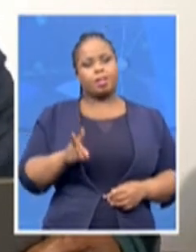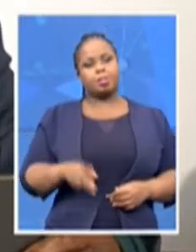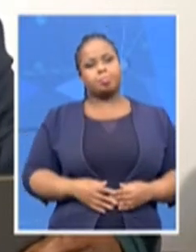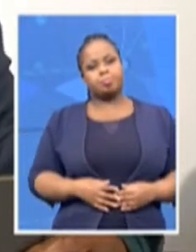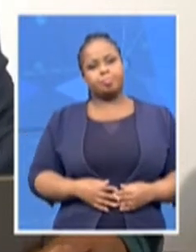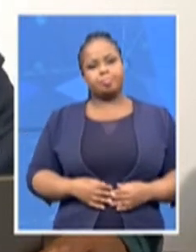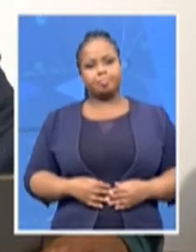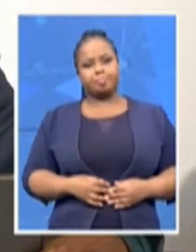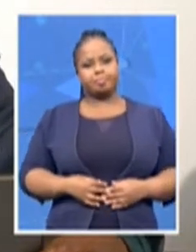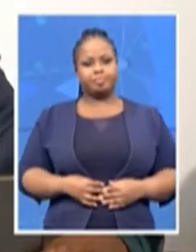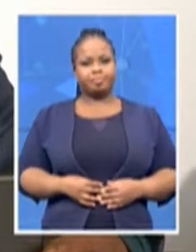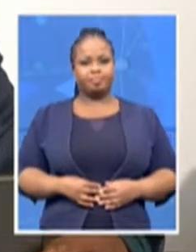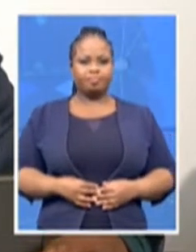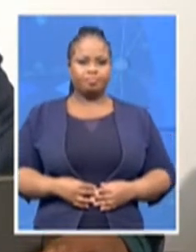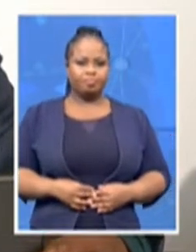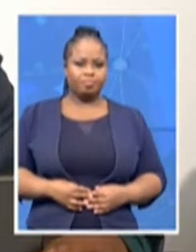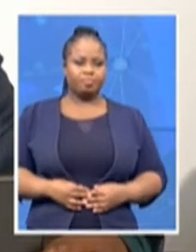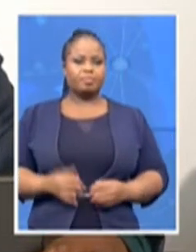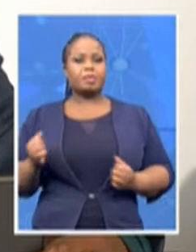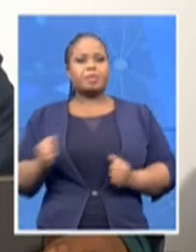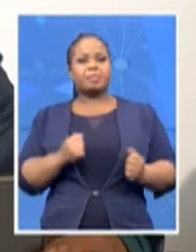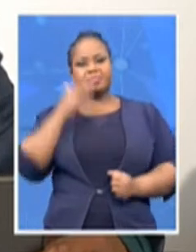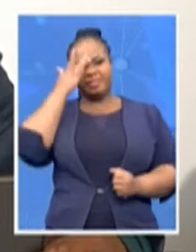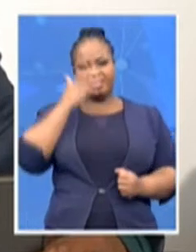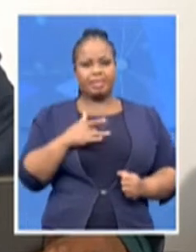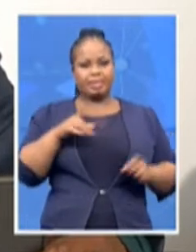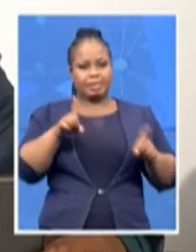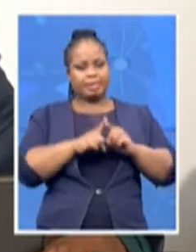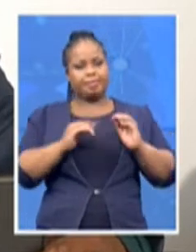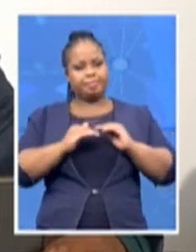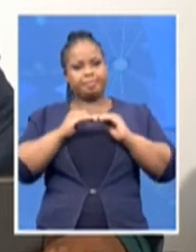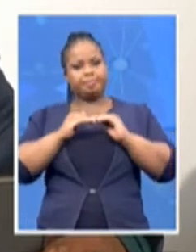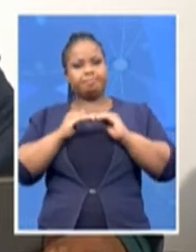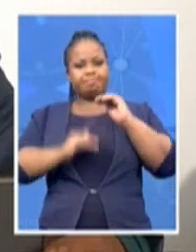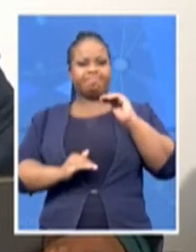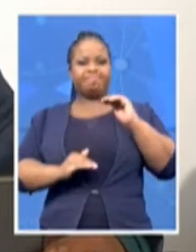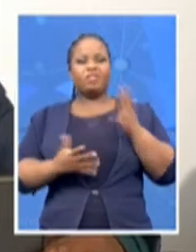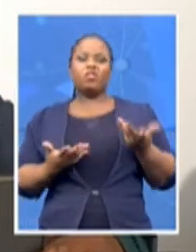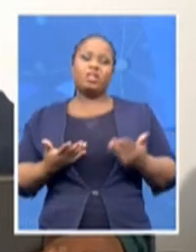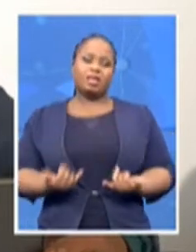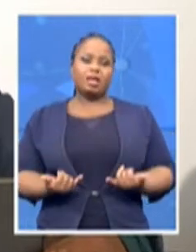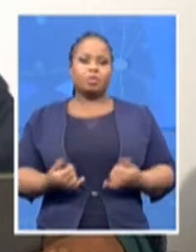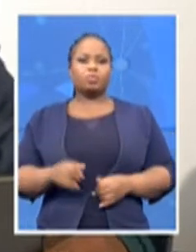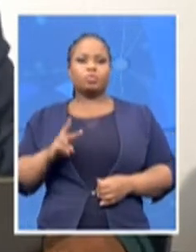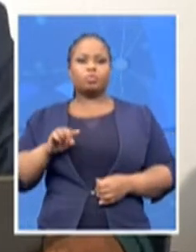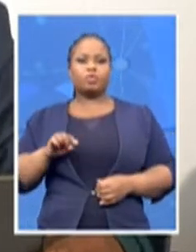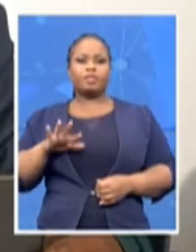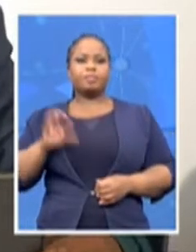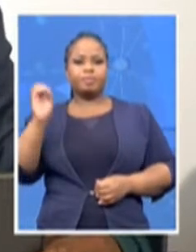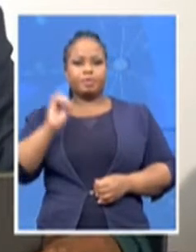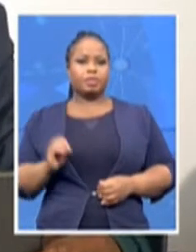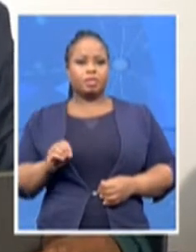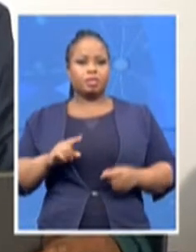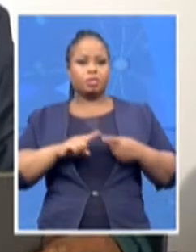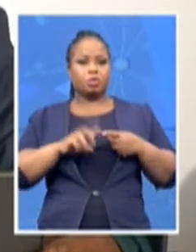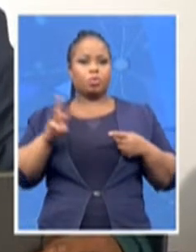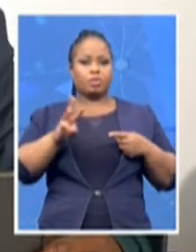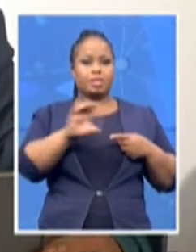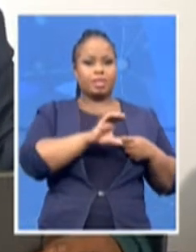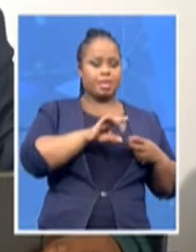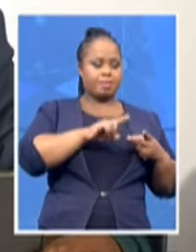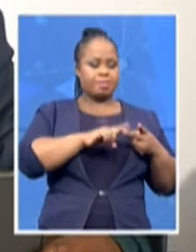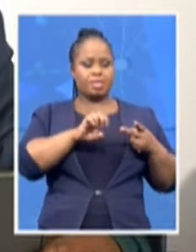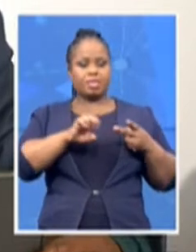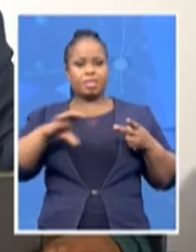are also down by 2.5%. The Western Cape, Eastern Cape, and KwaZulu-Natal remain still